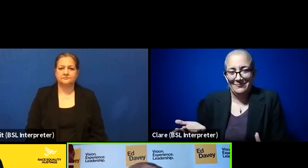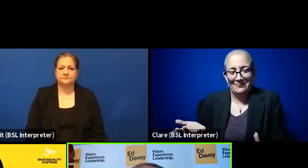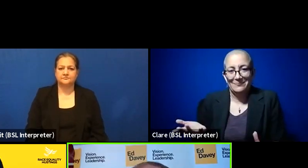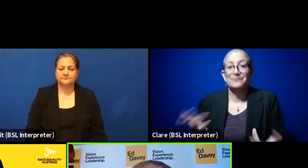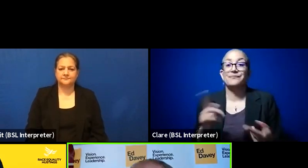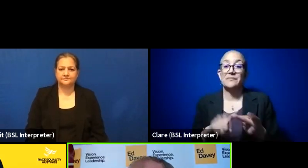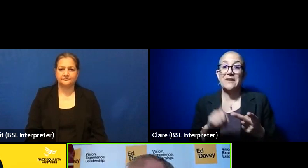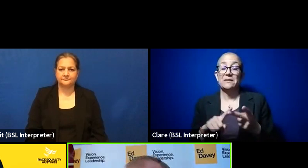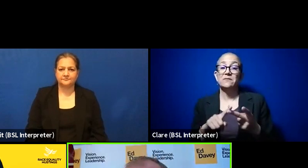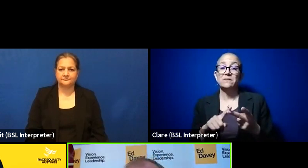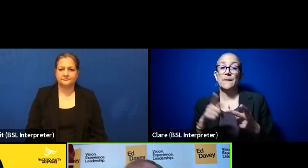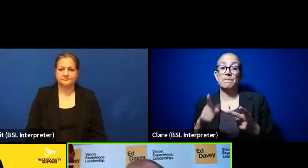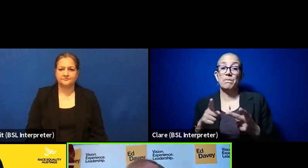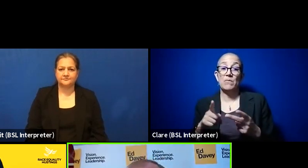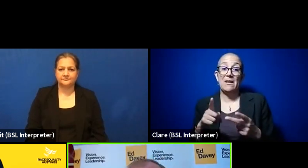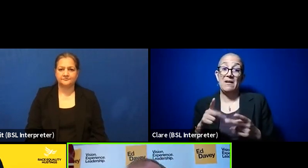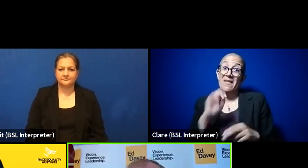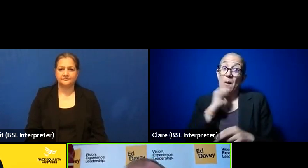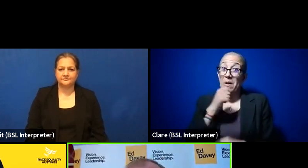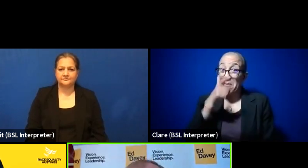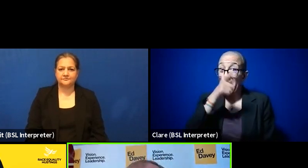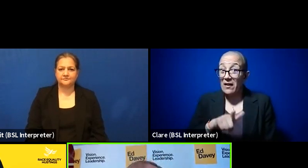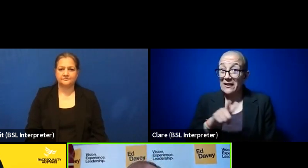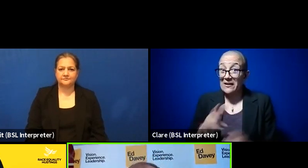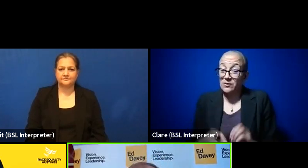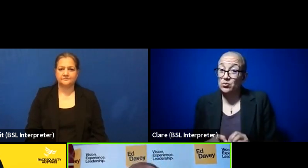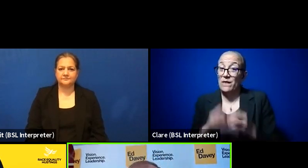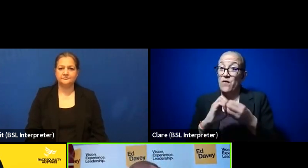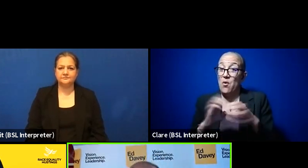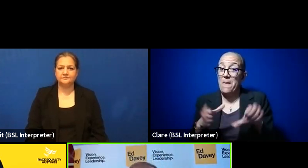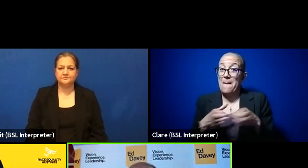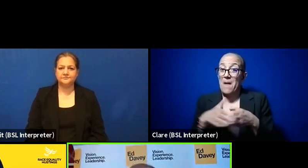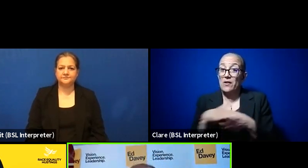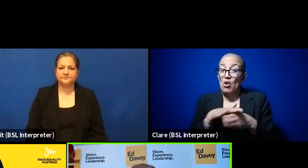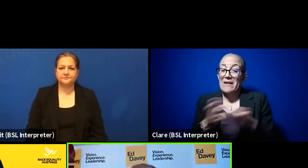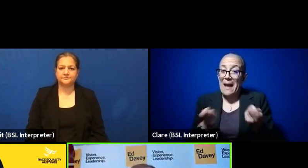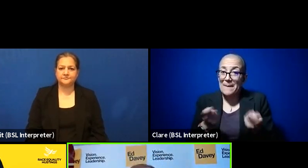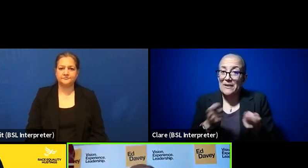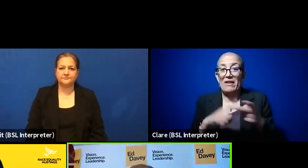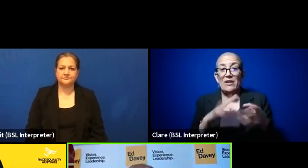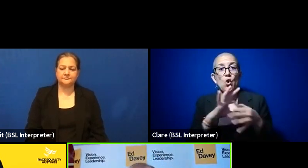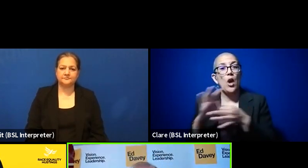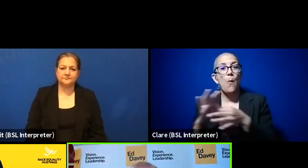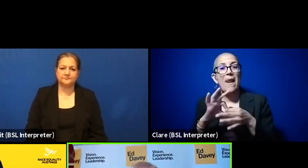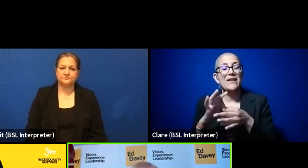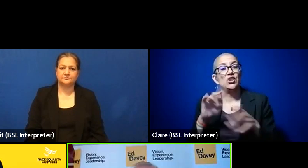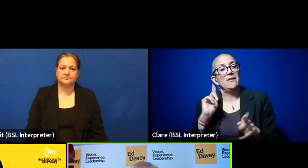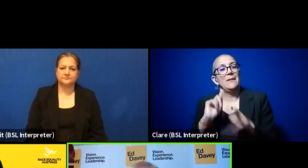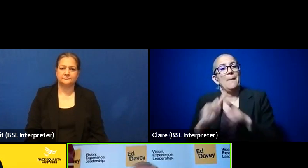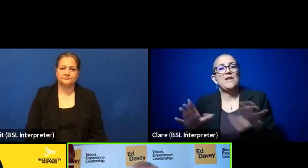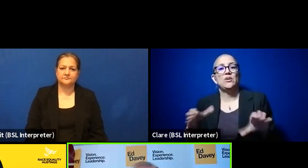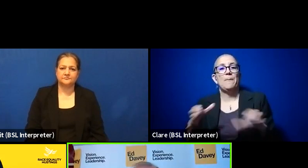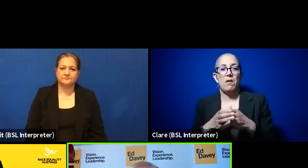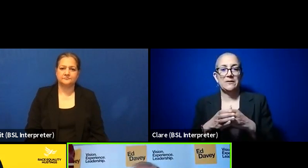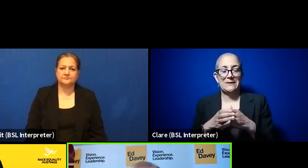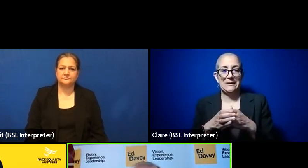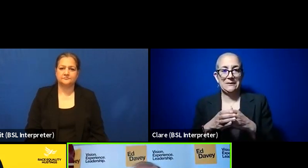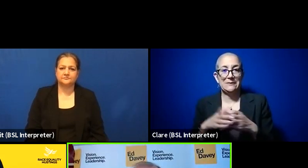that they'd be lucky to form a minority administration or a coalition as the major party,